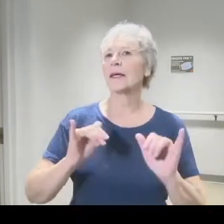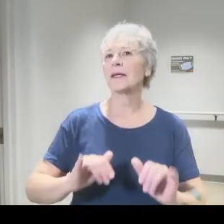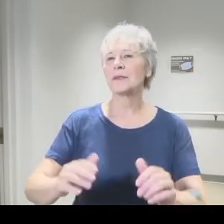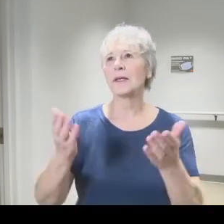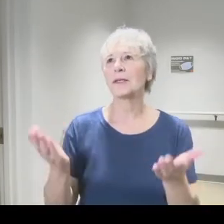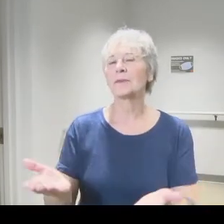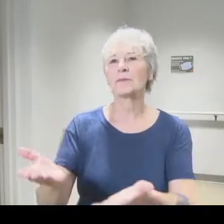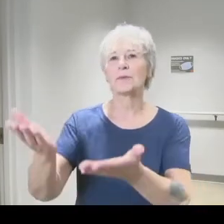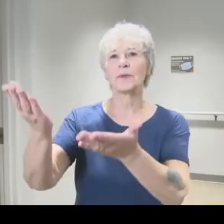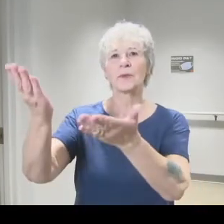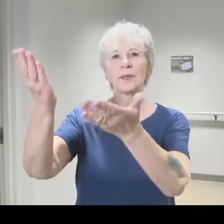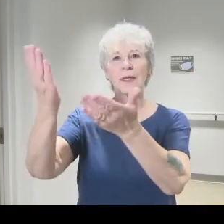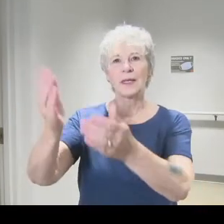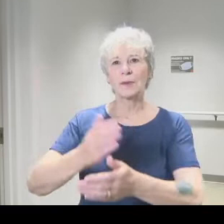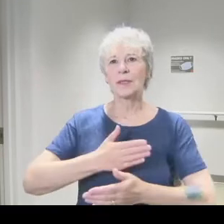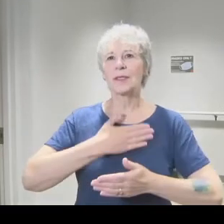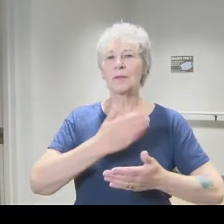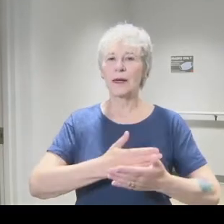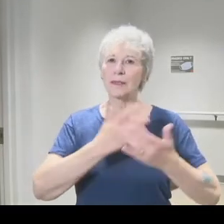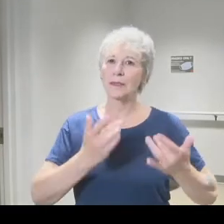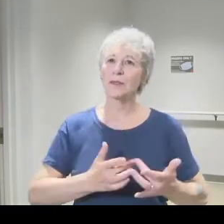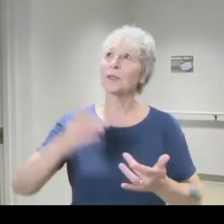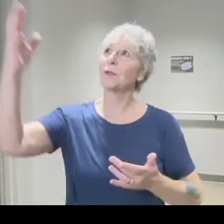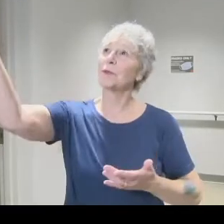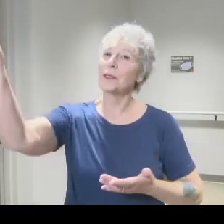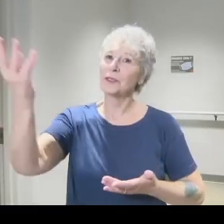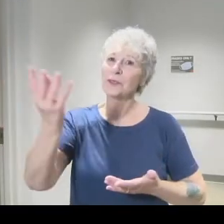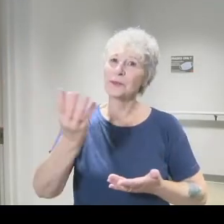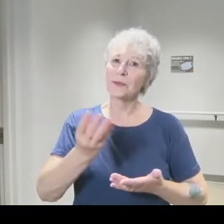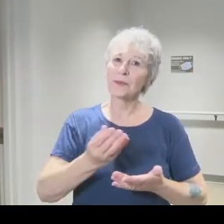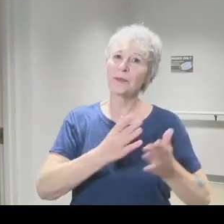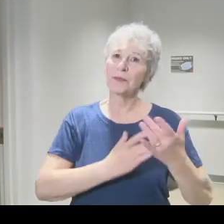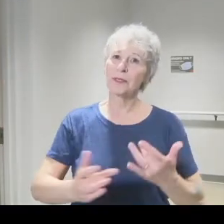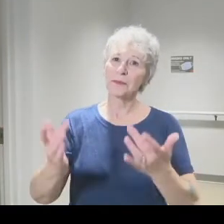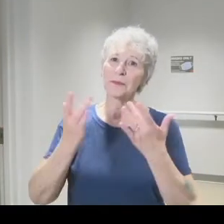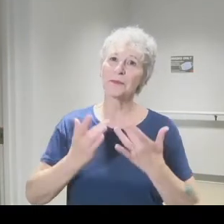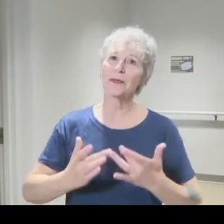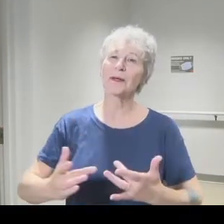Oh,